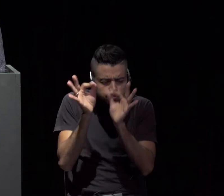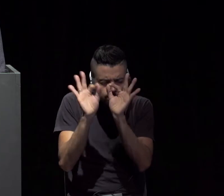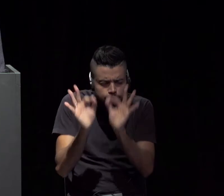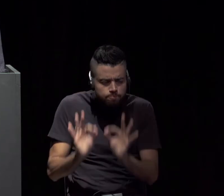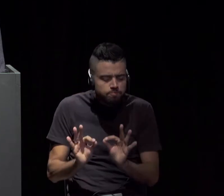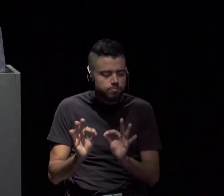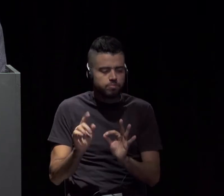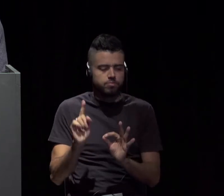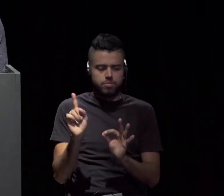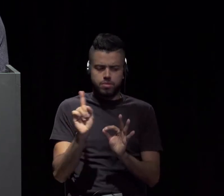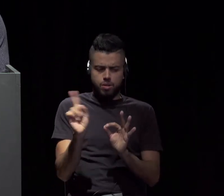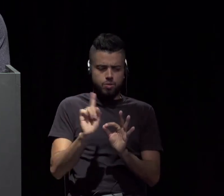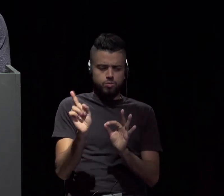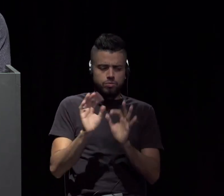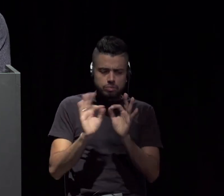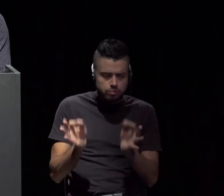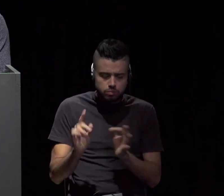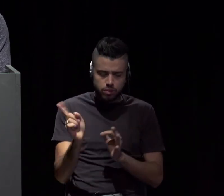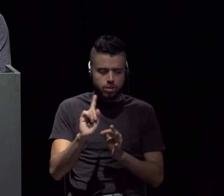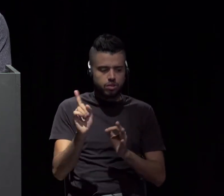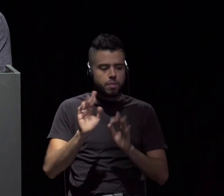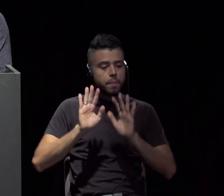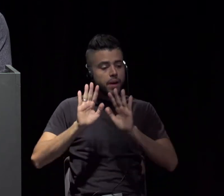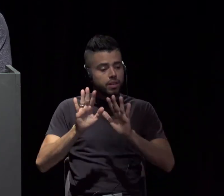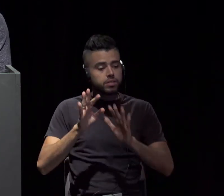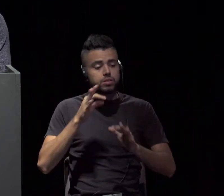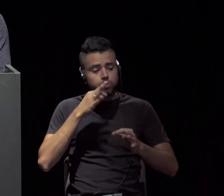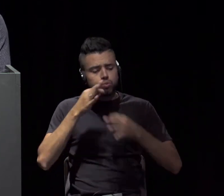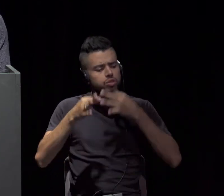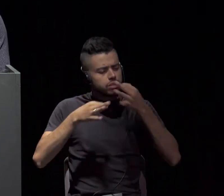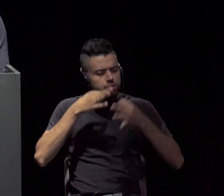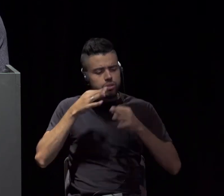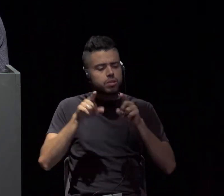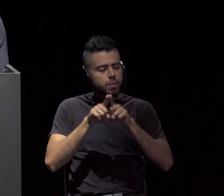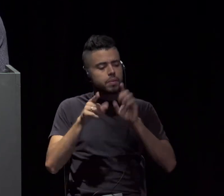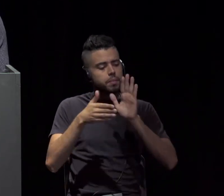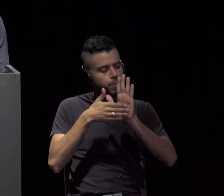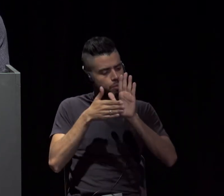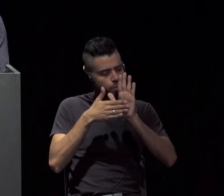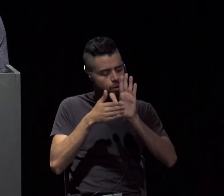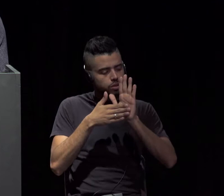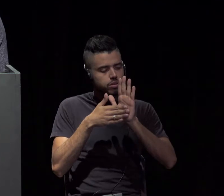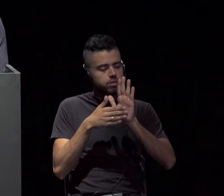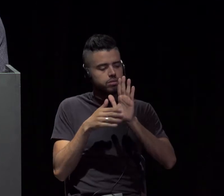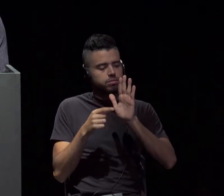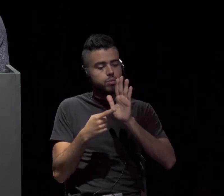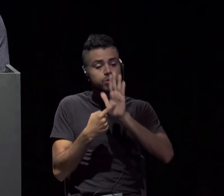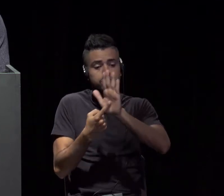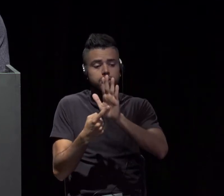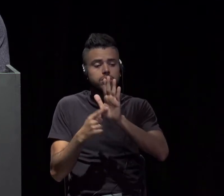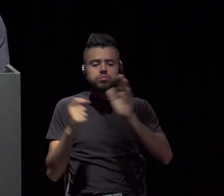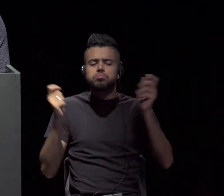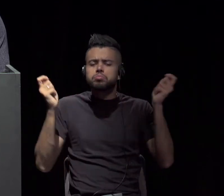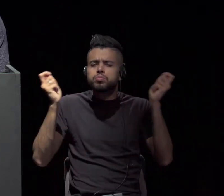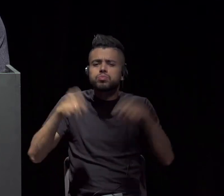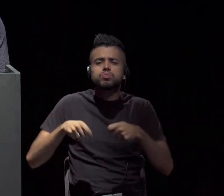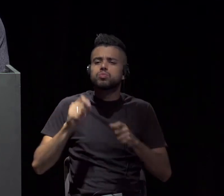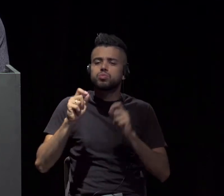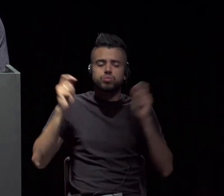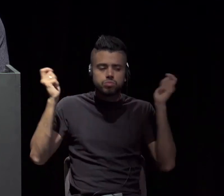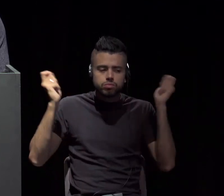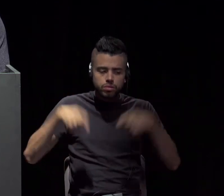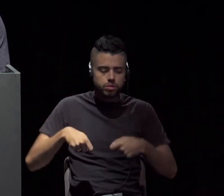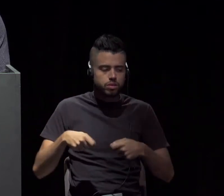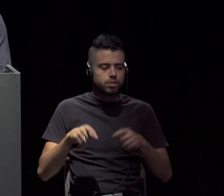and proposals for what is possible once the work enters other spaces and contexts beyond the artist's